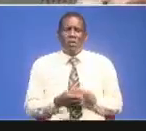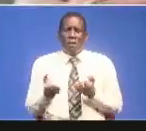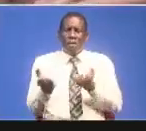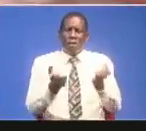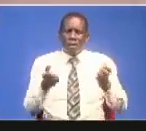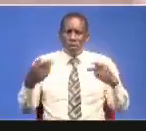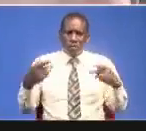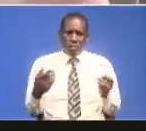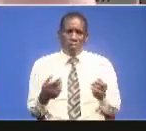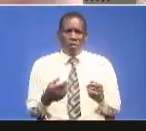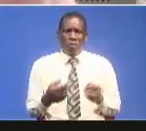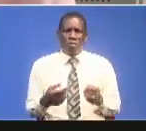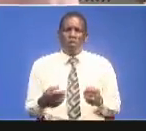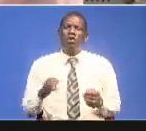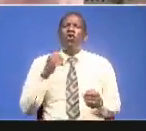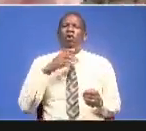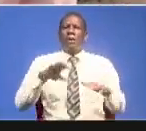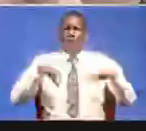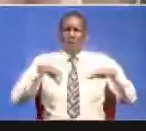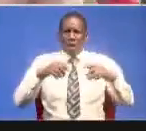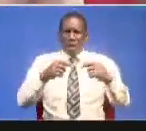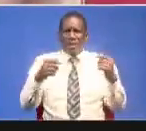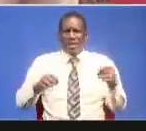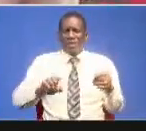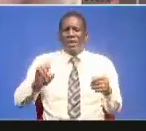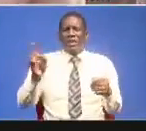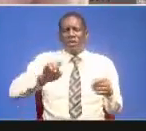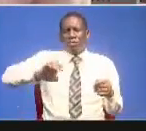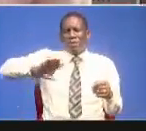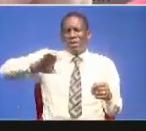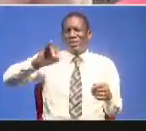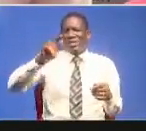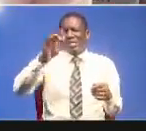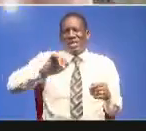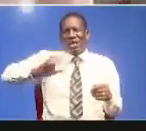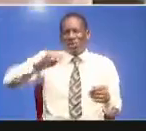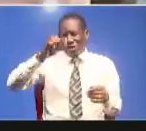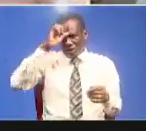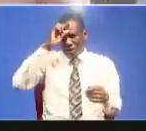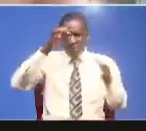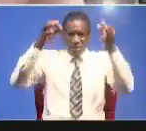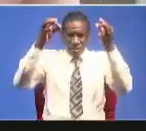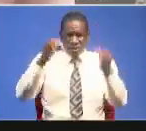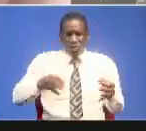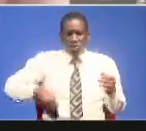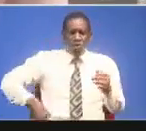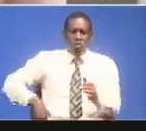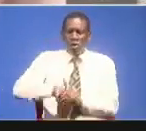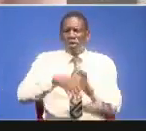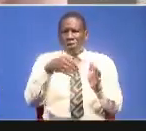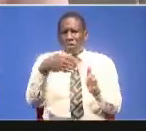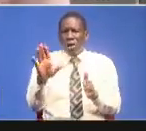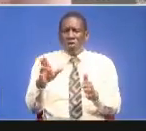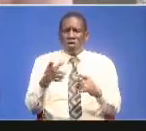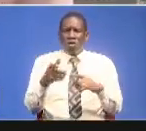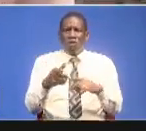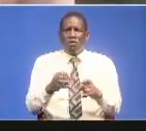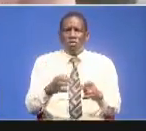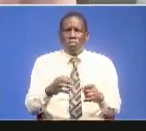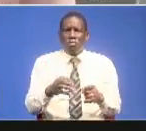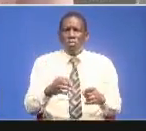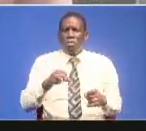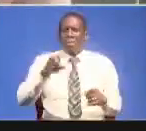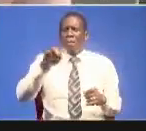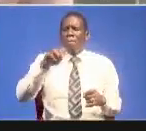Traders up in arms against the Nairobi City County Government's decision to kick them out from the age-old